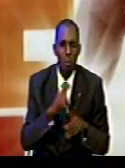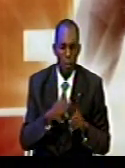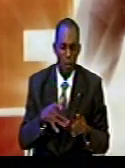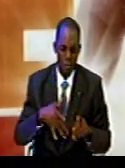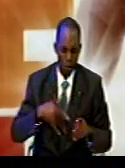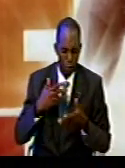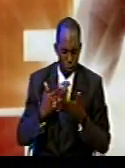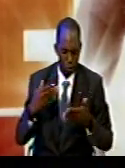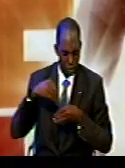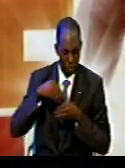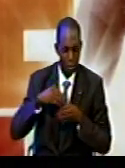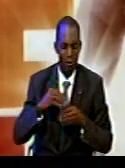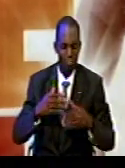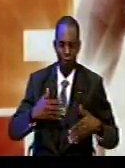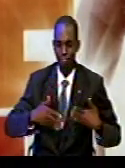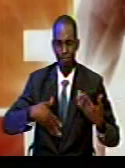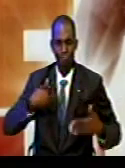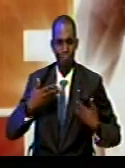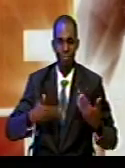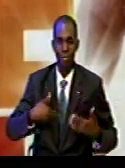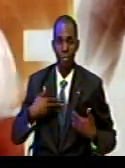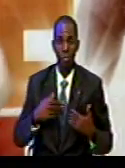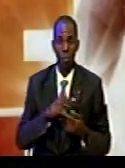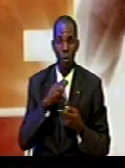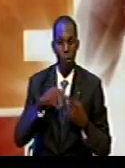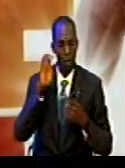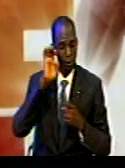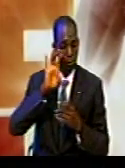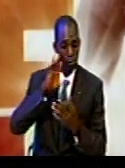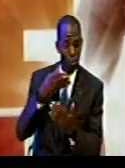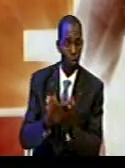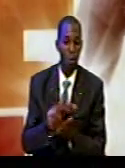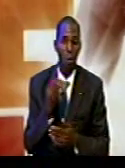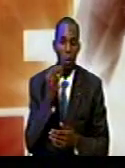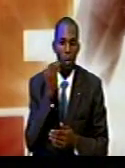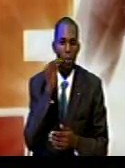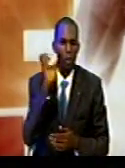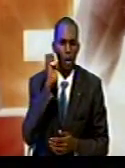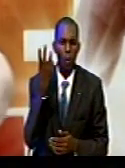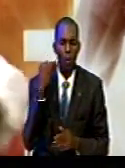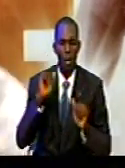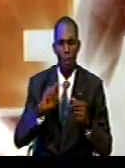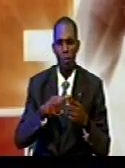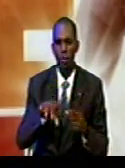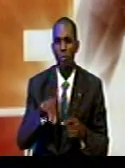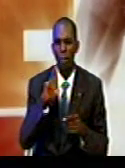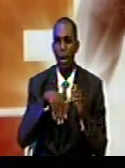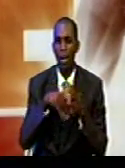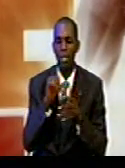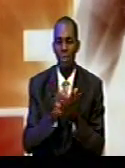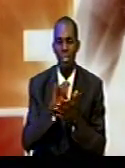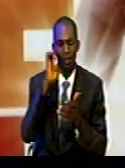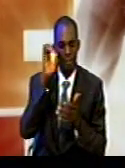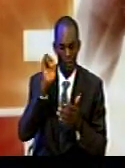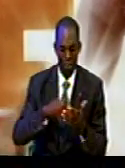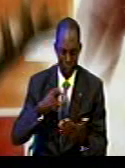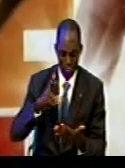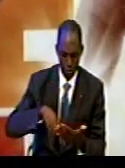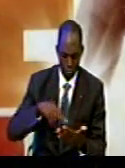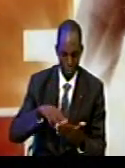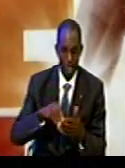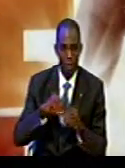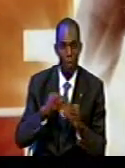touch, but I don't know what it is, but inside of me there was excitement. But when I got home, then I was able